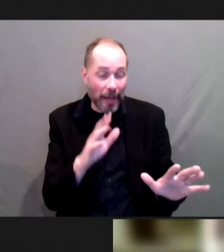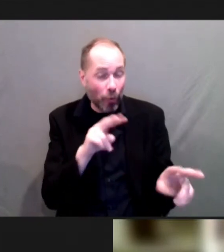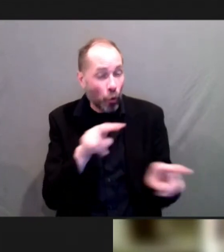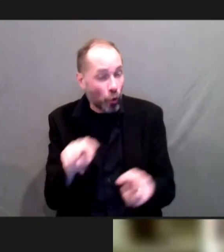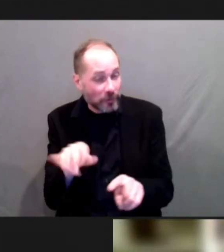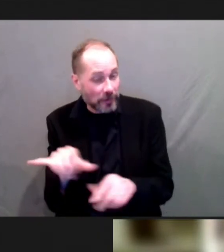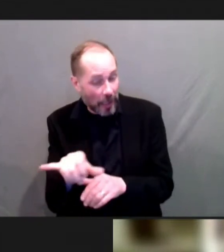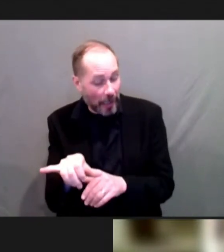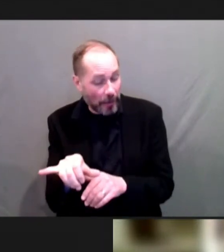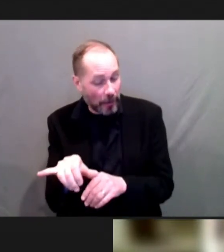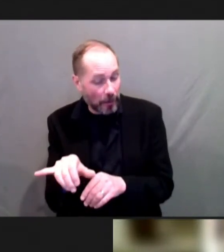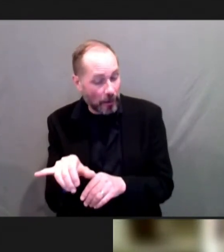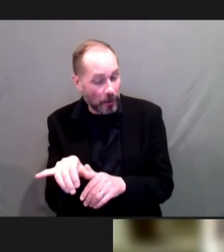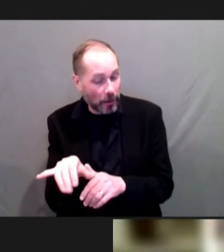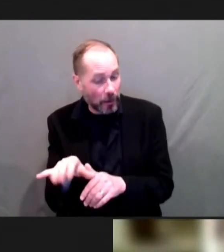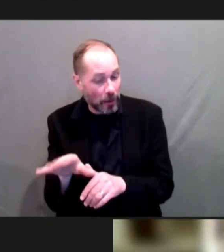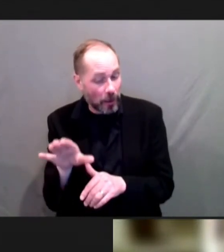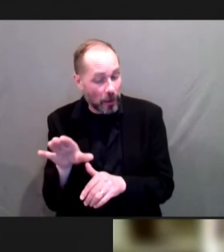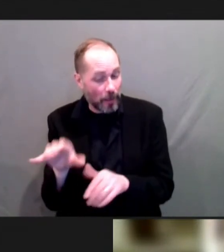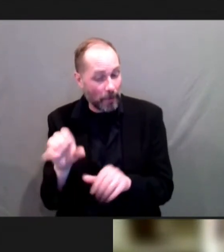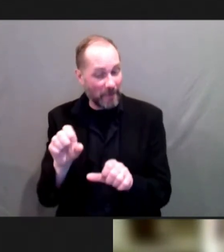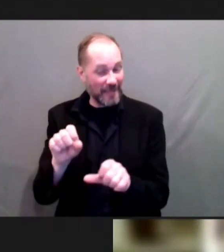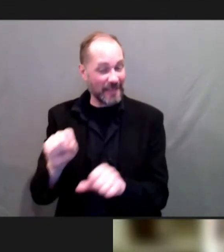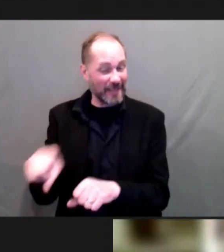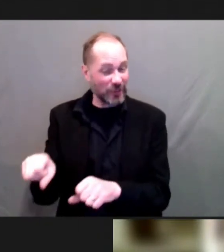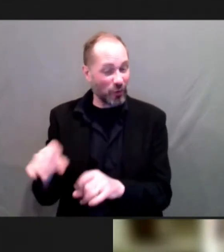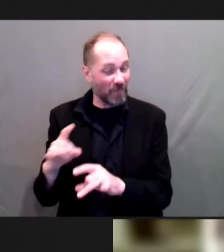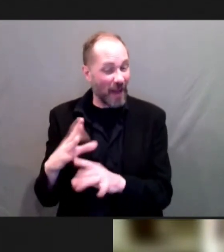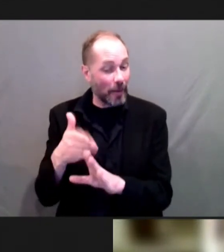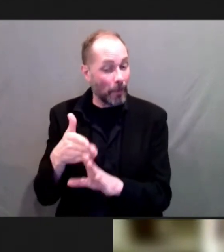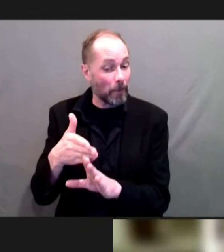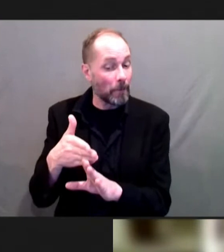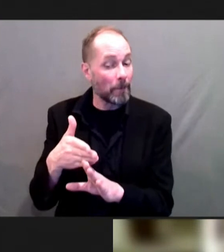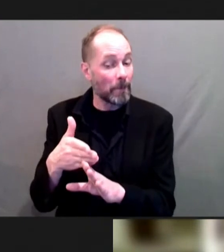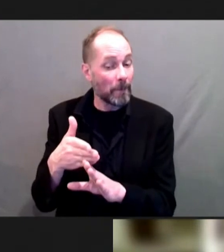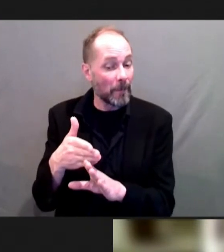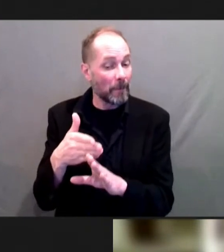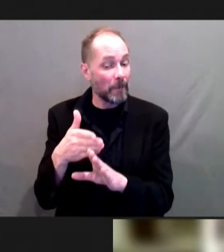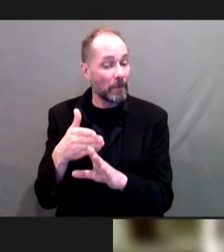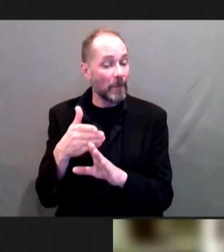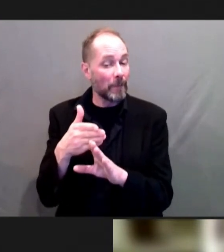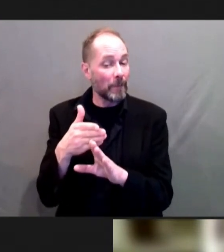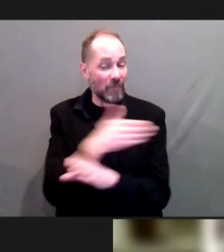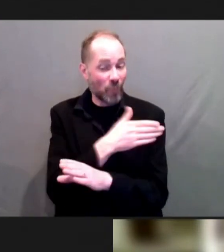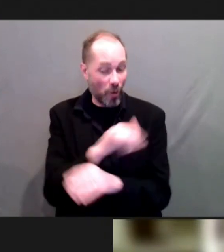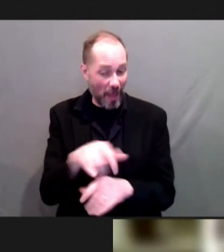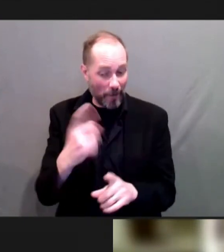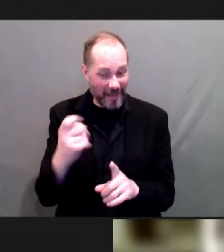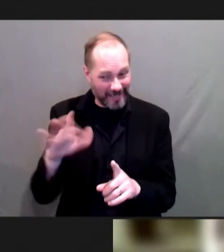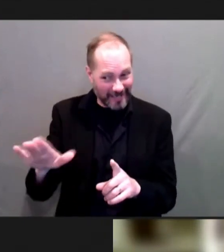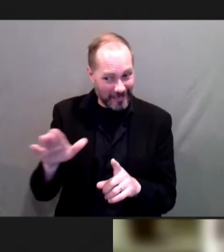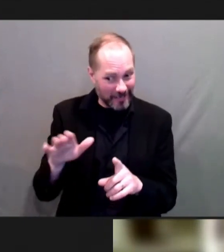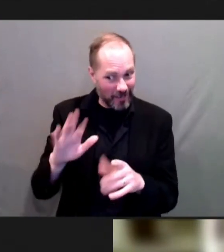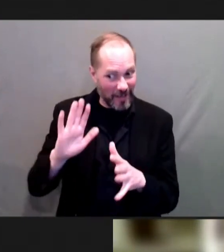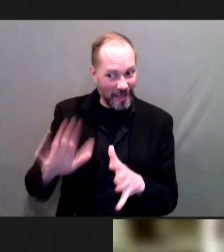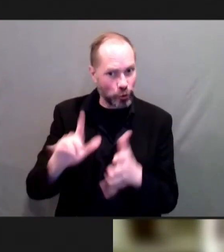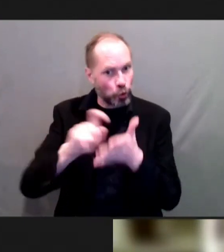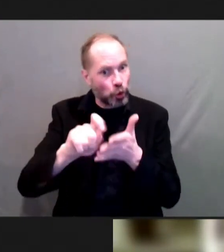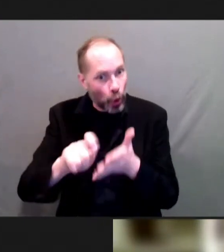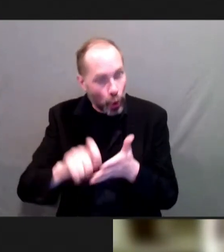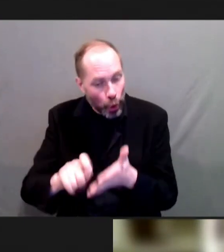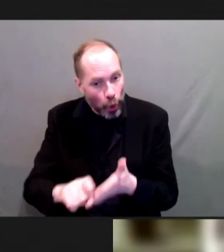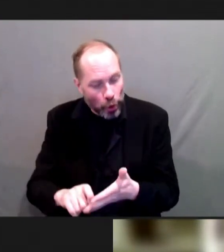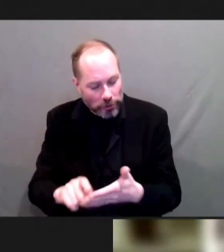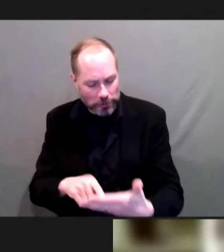of potential violence in earlier writings of this individual. He obviously didn't get